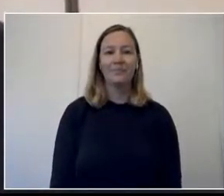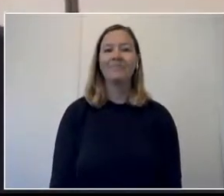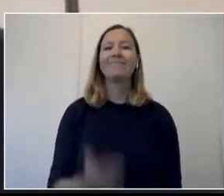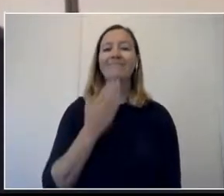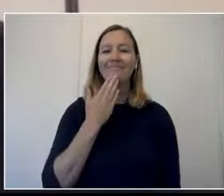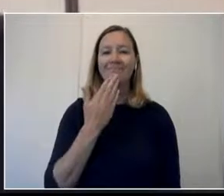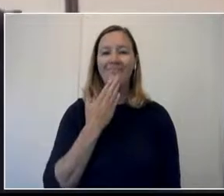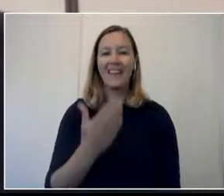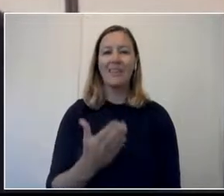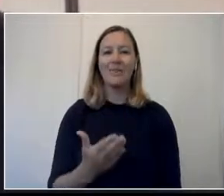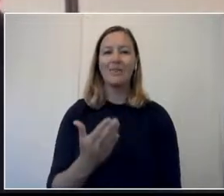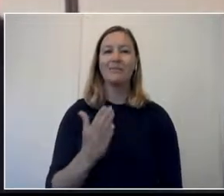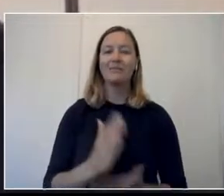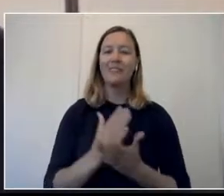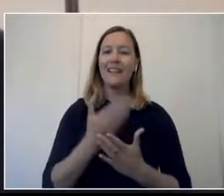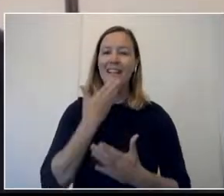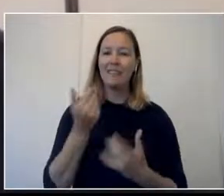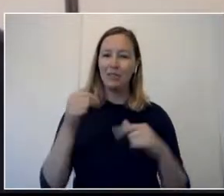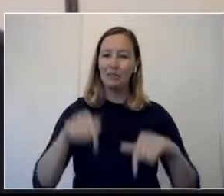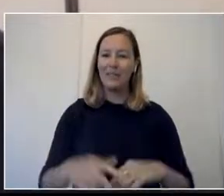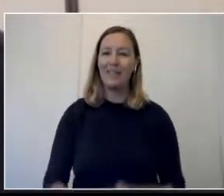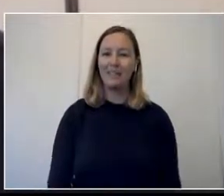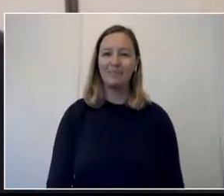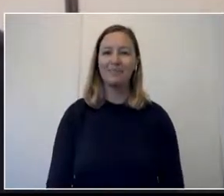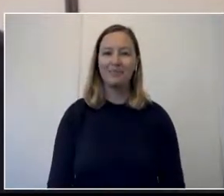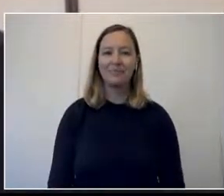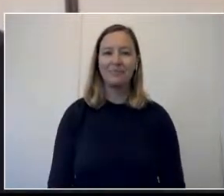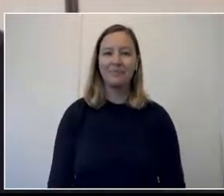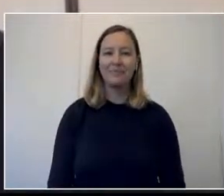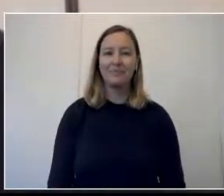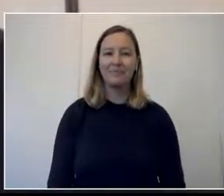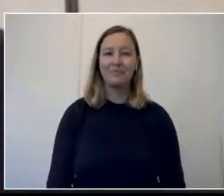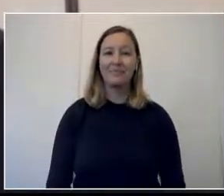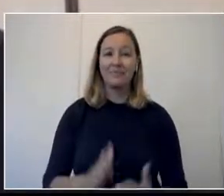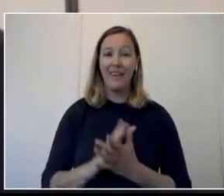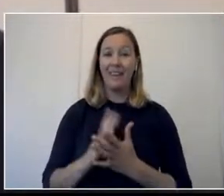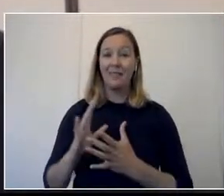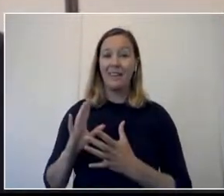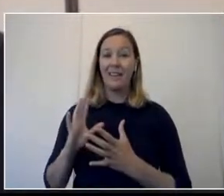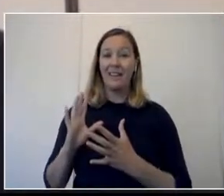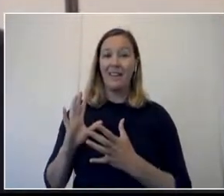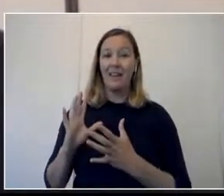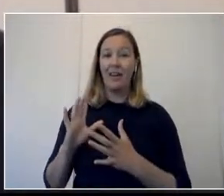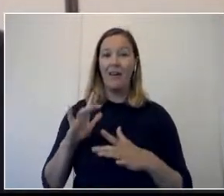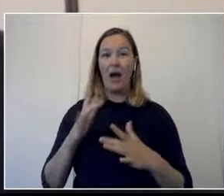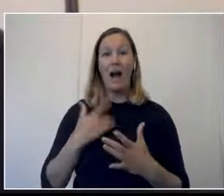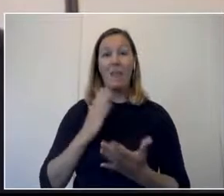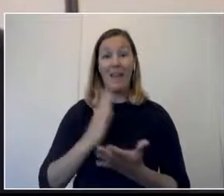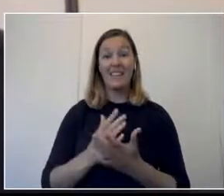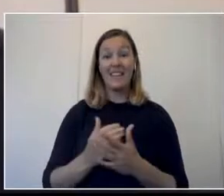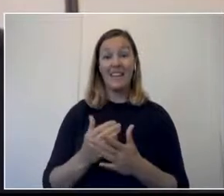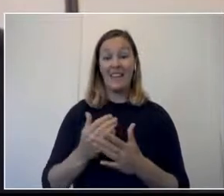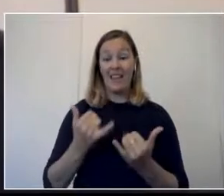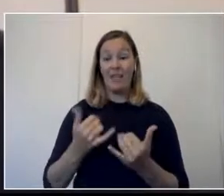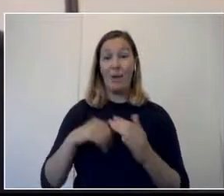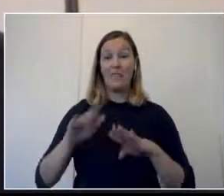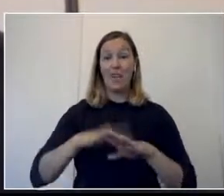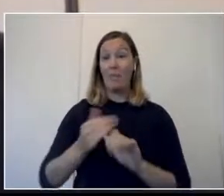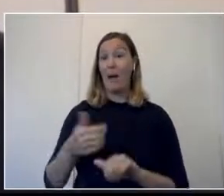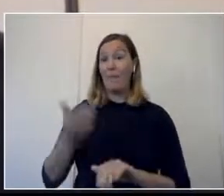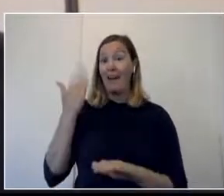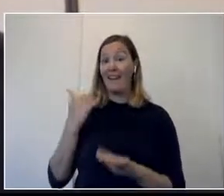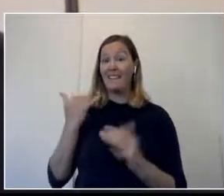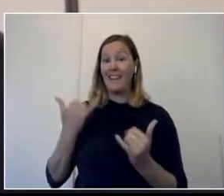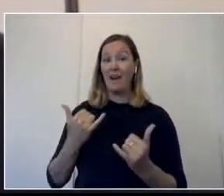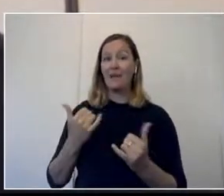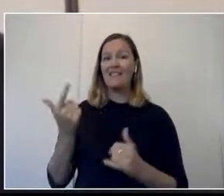much, Paul. Really lovely to be here. I am literally dialing in from the past now. I'm 17 hours behind you here in New